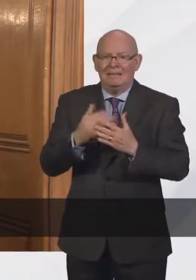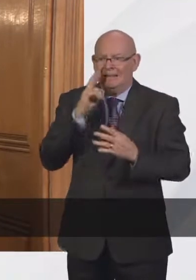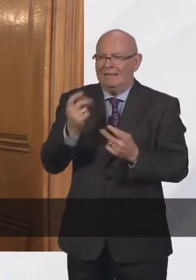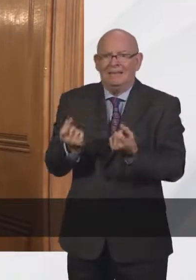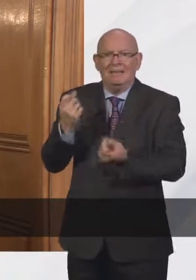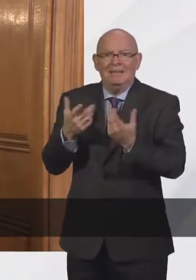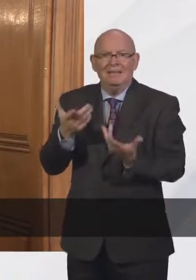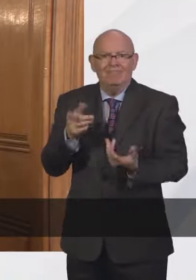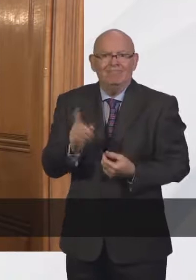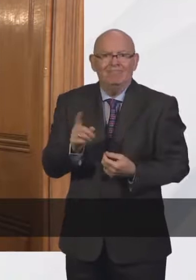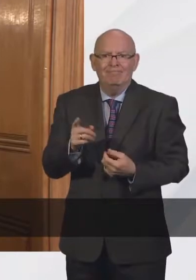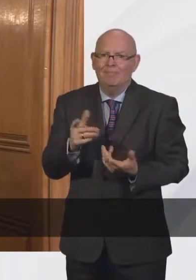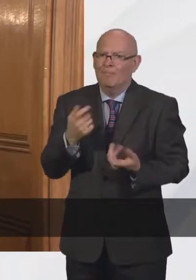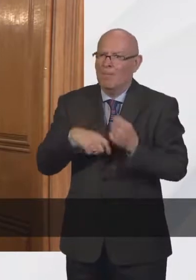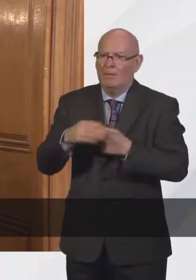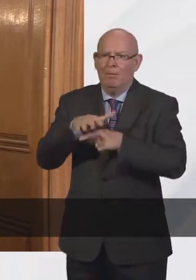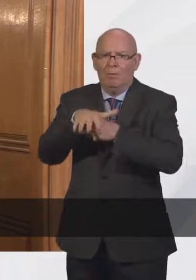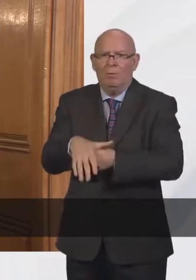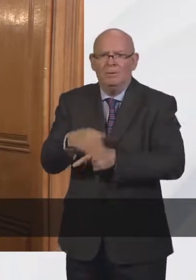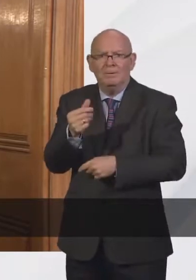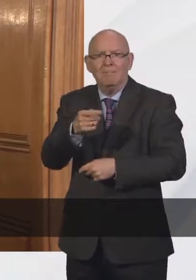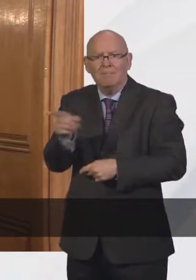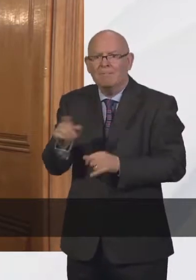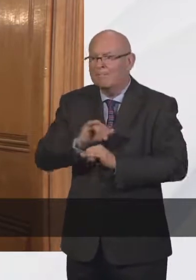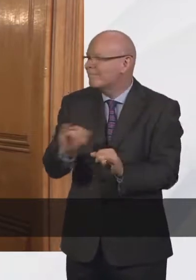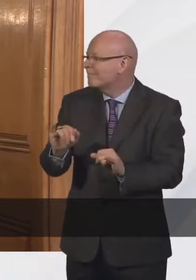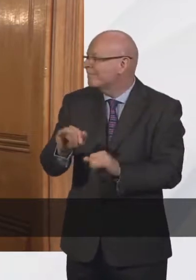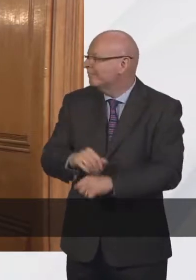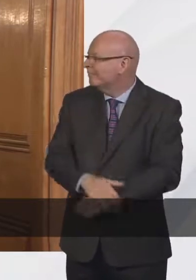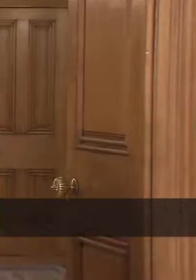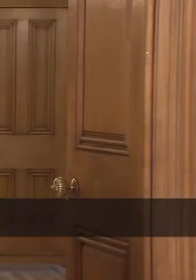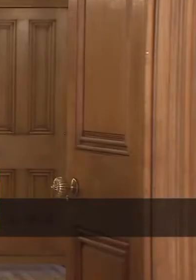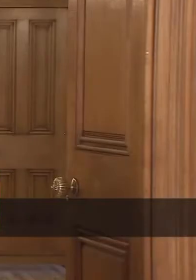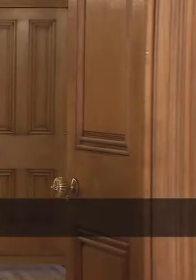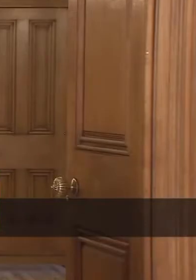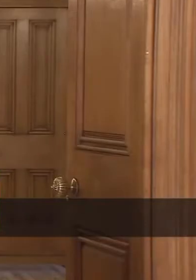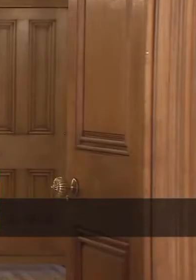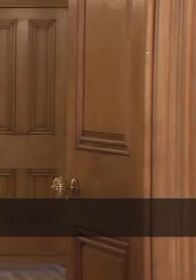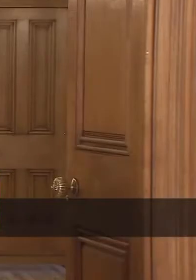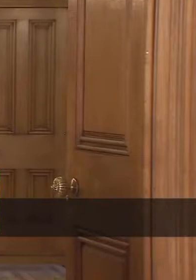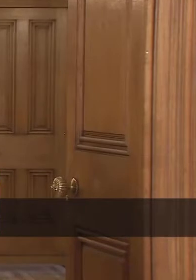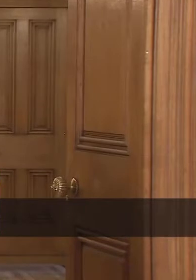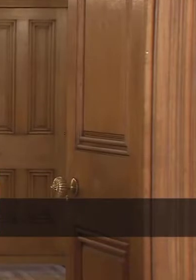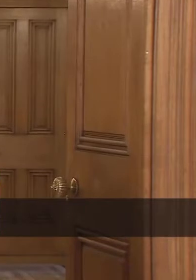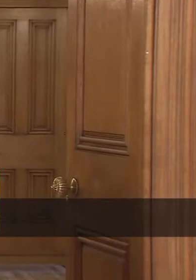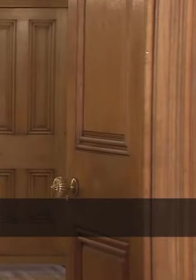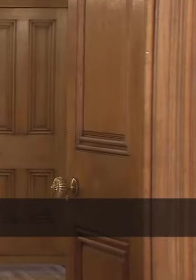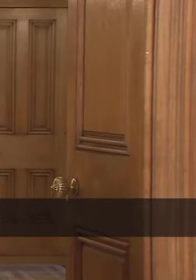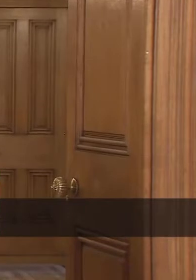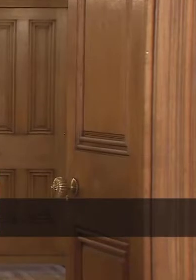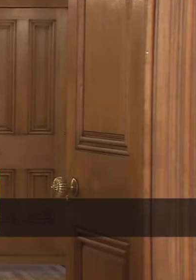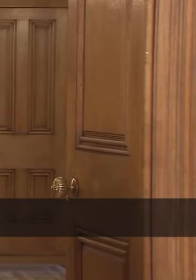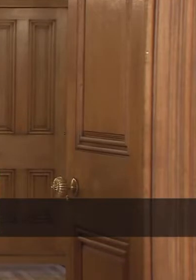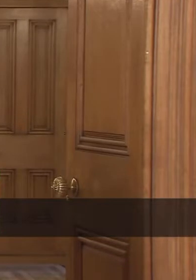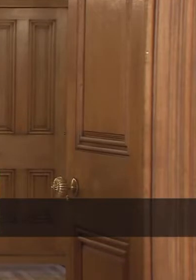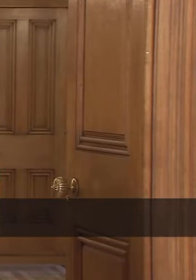final coronavirus briefing, you can do so on the news channel. But now unfair in the way that it has